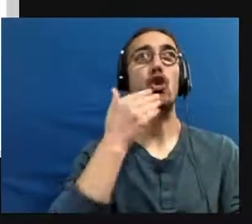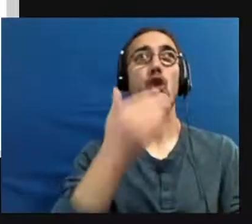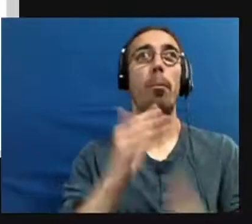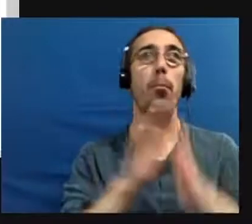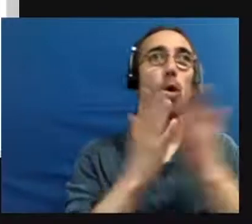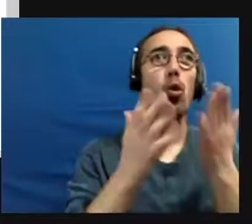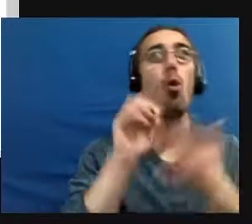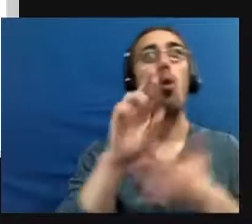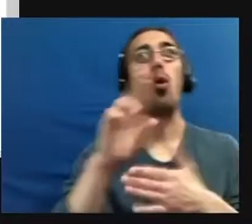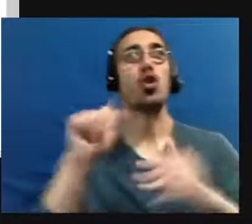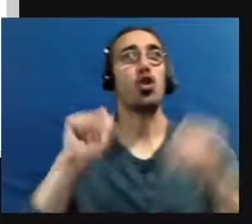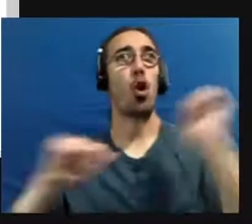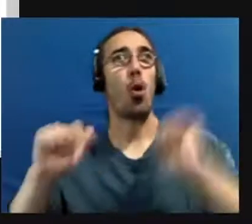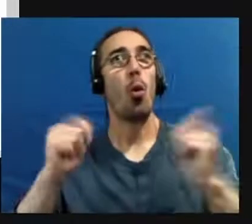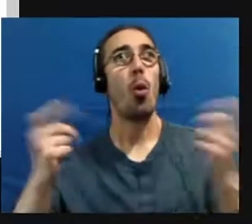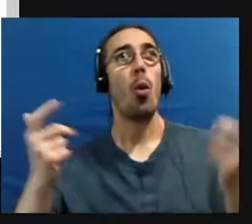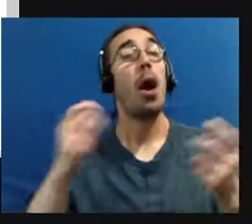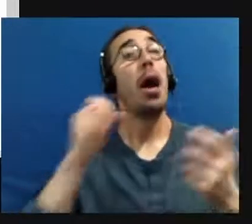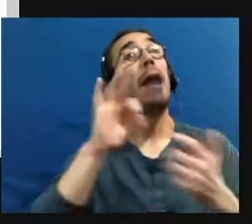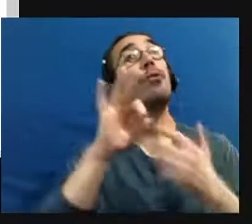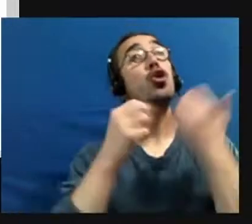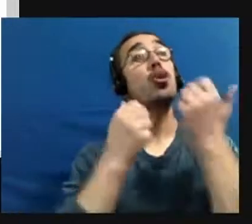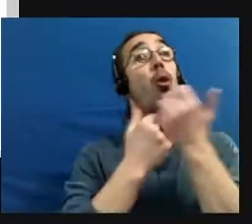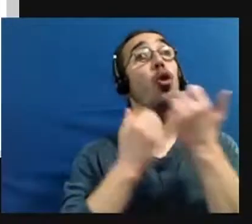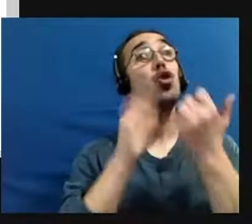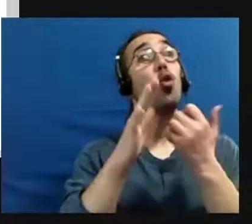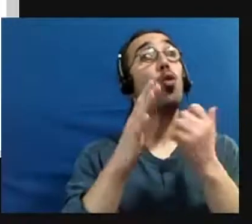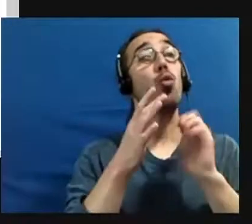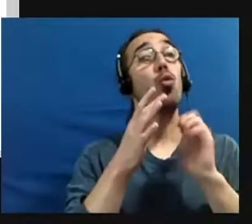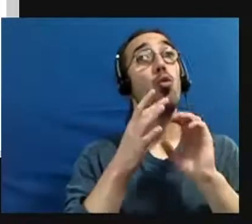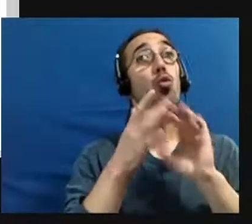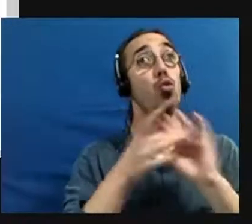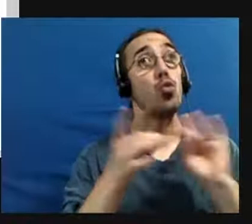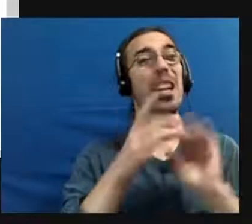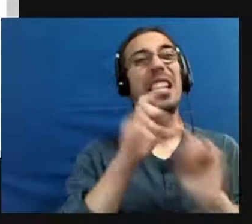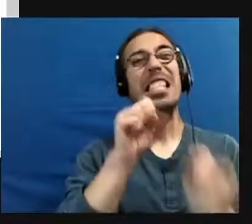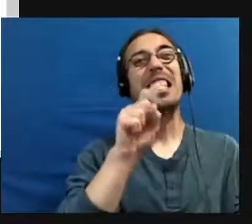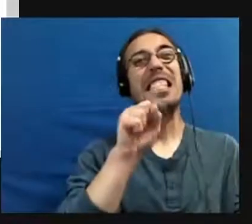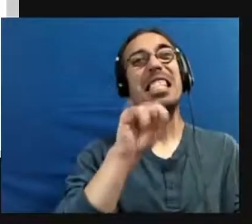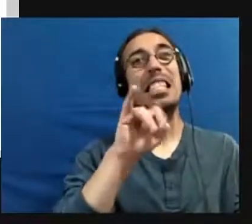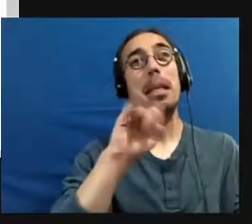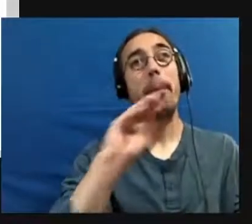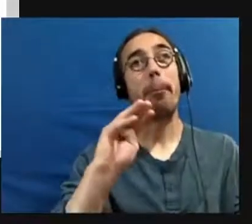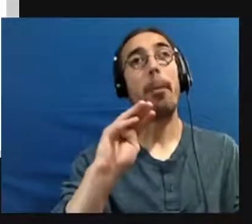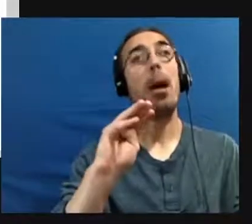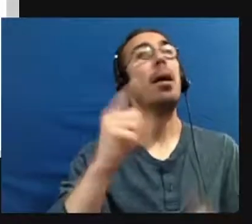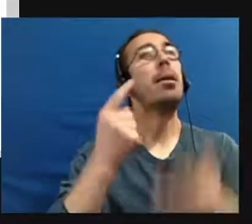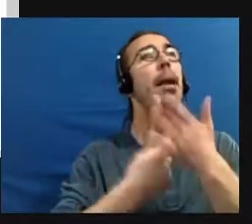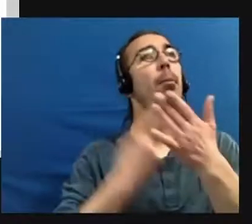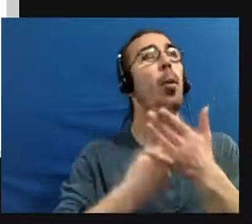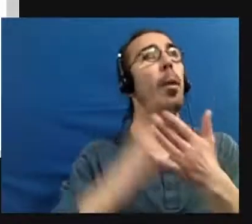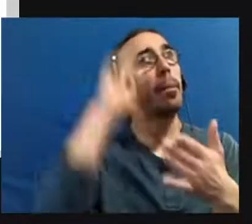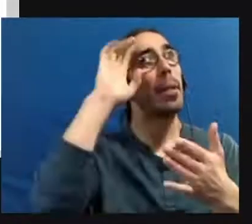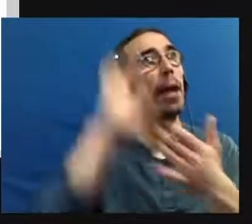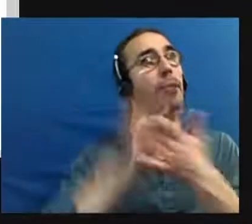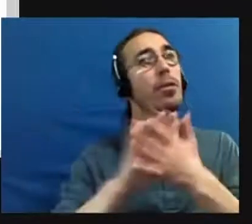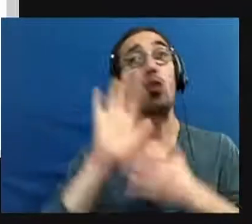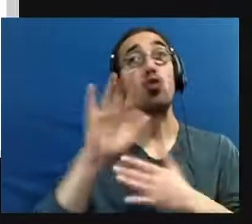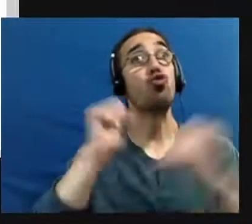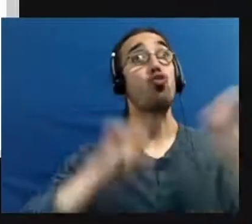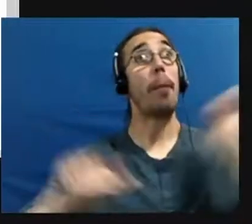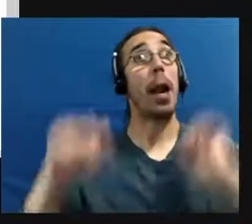they're seeing or supporting restraint or being forced to stop stimming, like sometimes we think of the kind of dramatic,